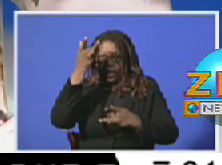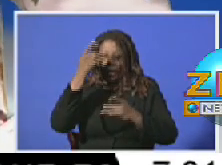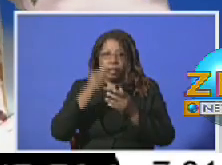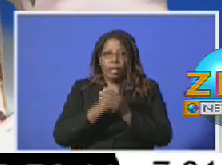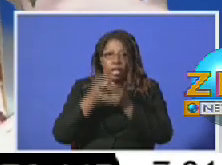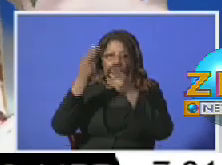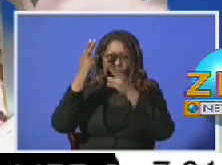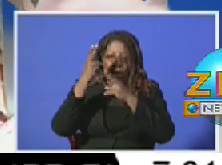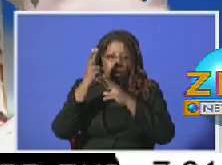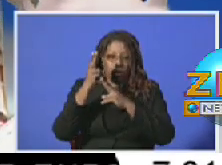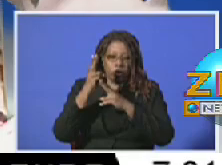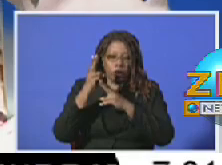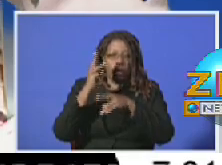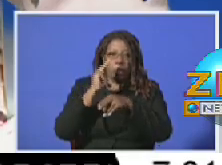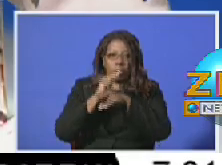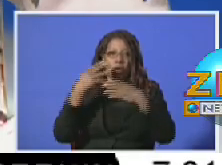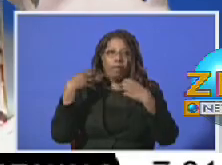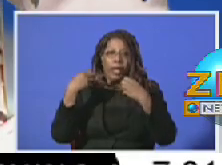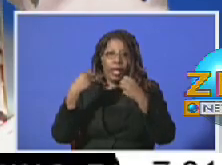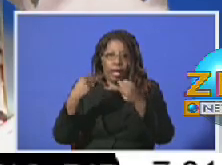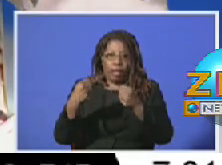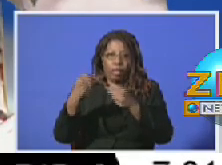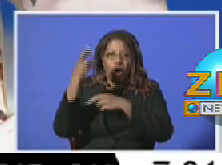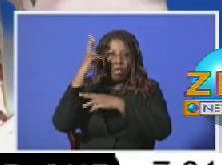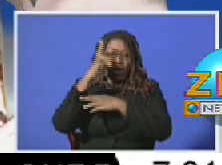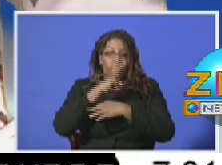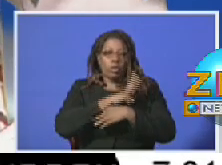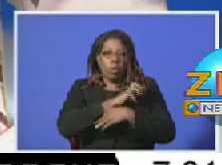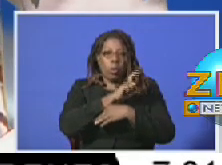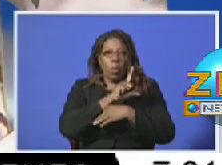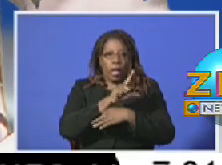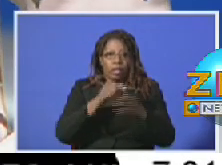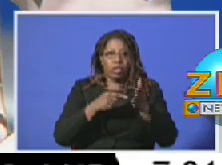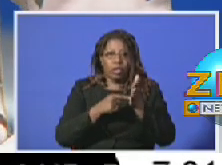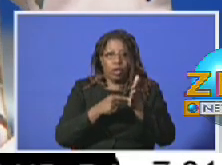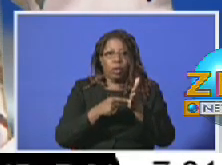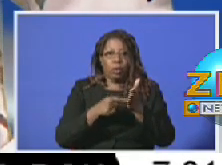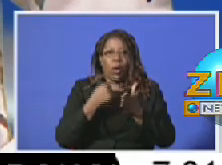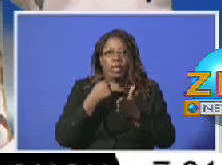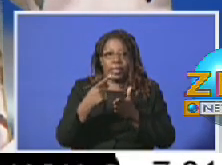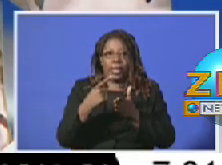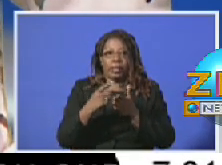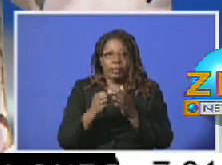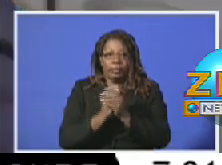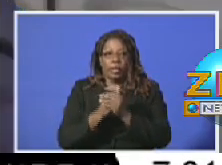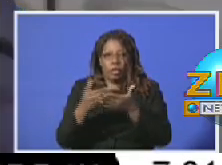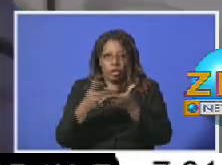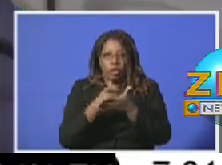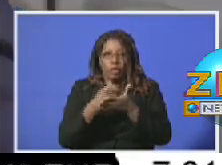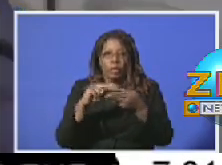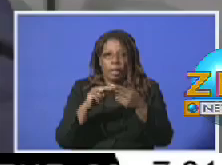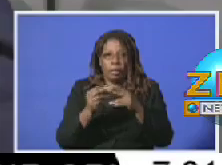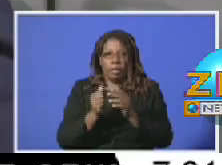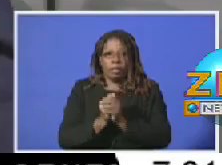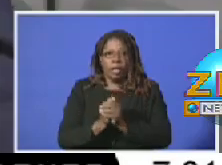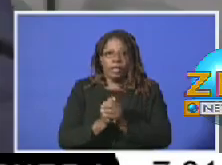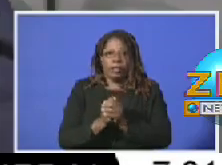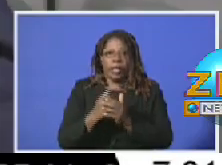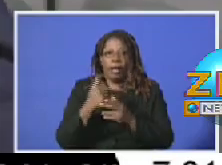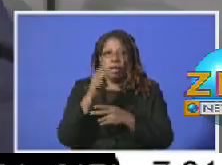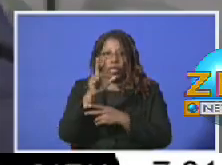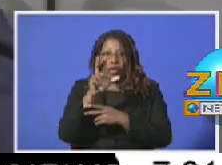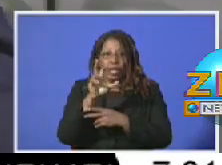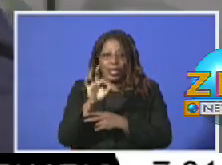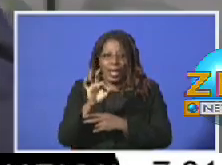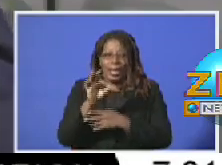Honorable Renwood Wells, led off today's press conference with the latest numbers. There were 39 new confirmed cases